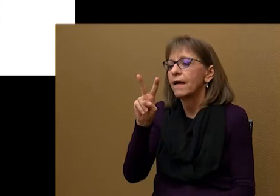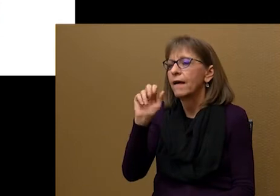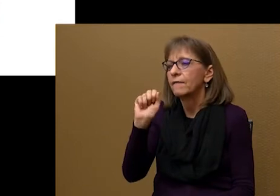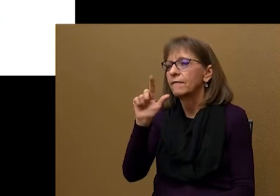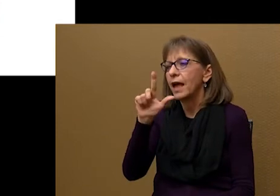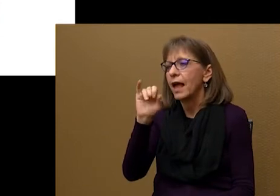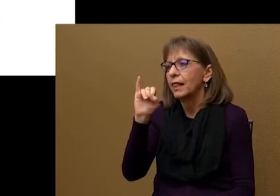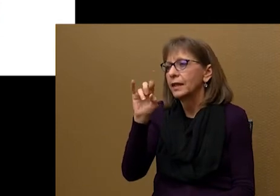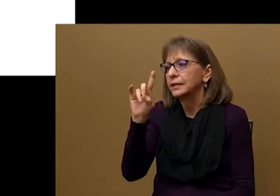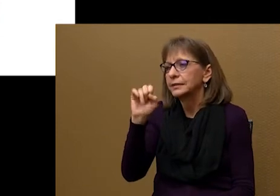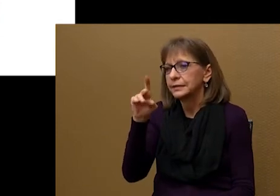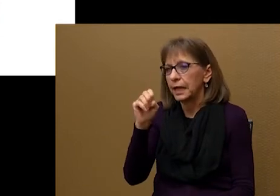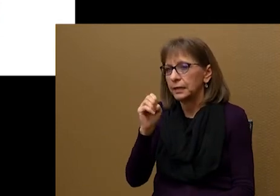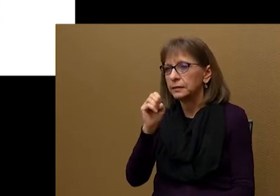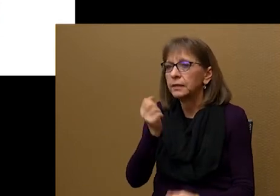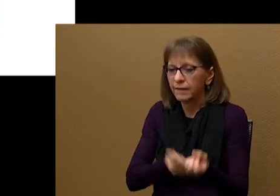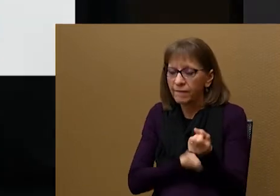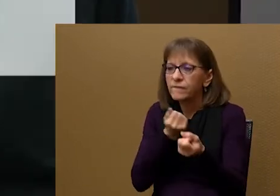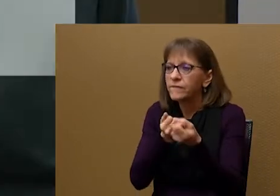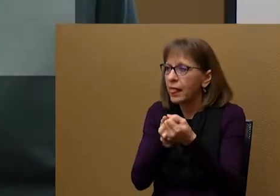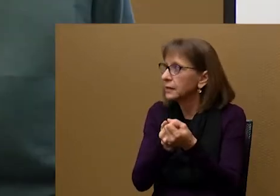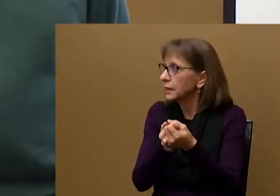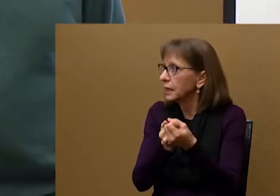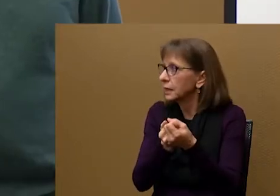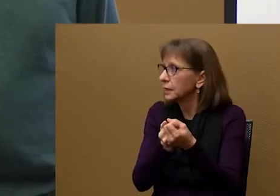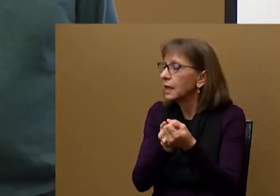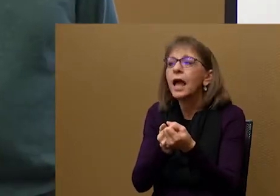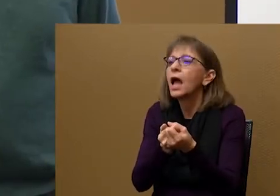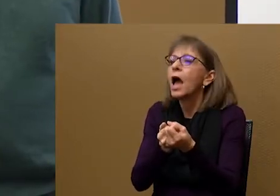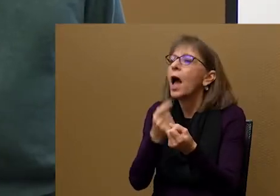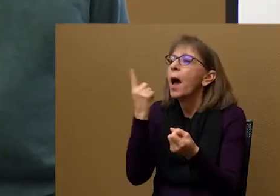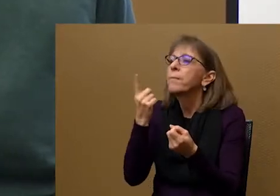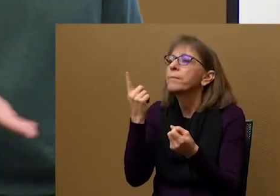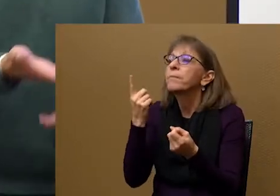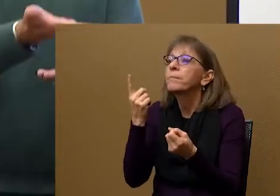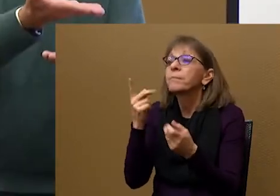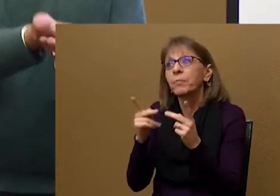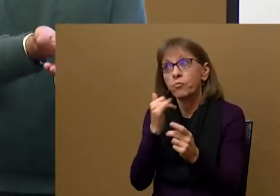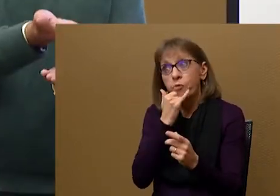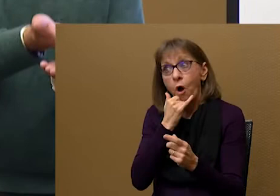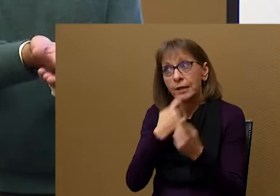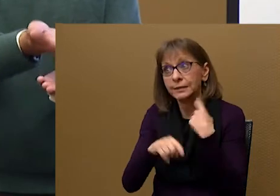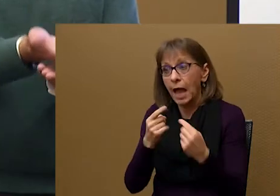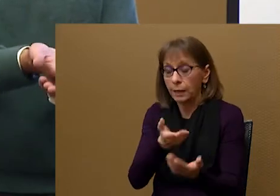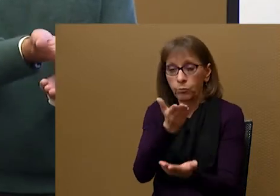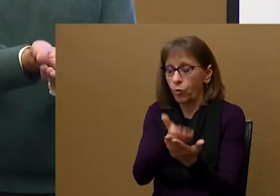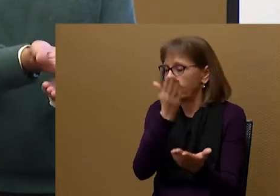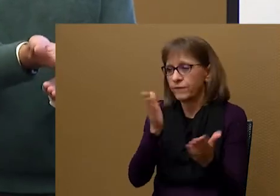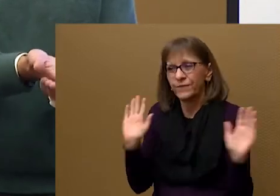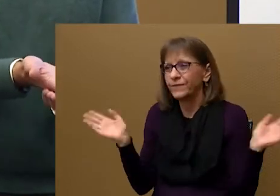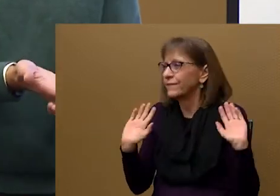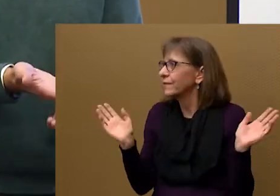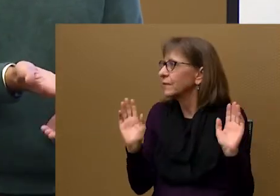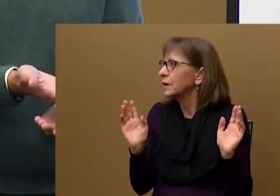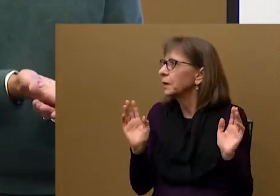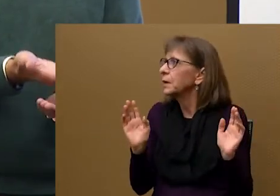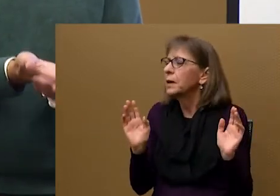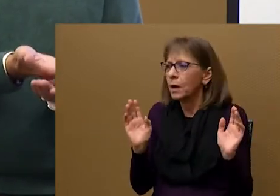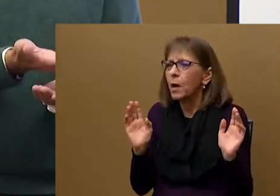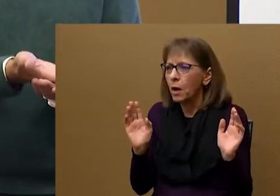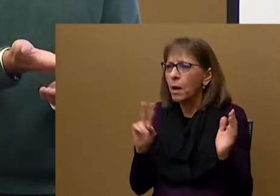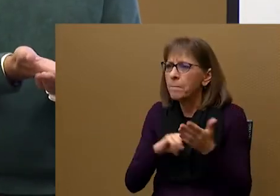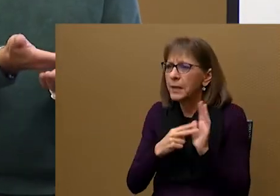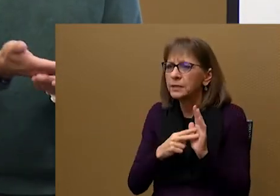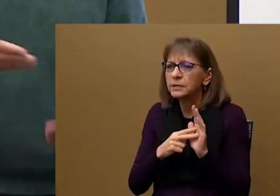that's often used is validate. And validate is often inappropriately signed as proof, but I don't think it